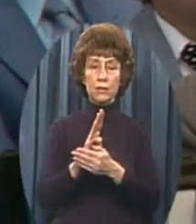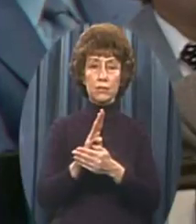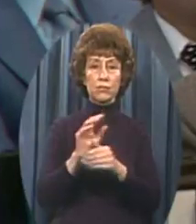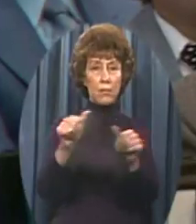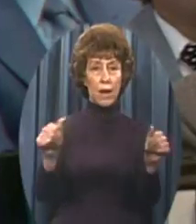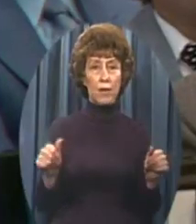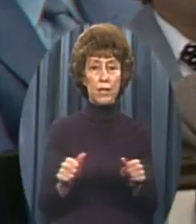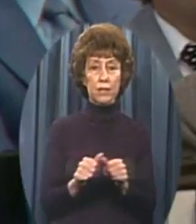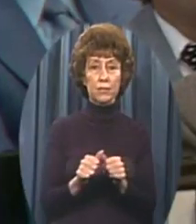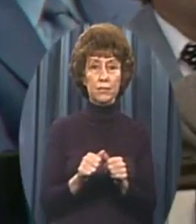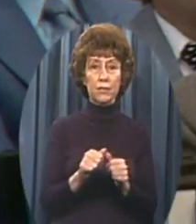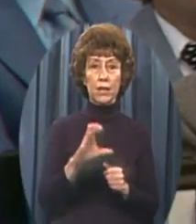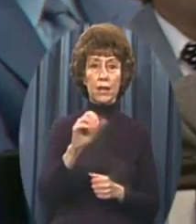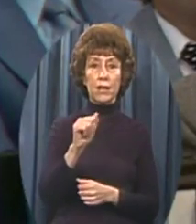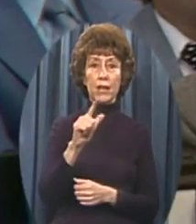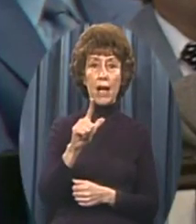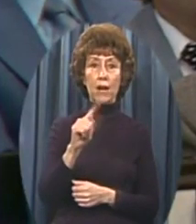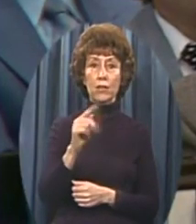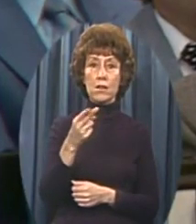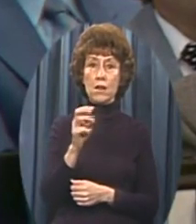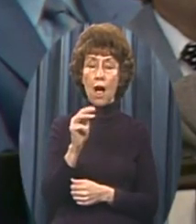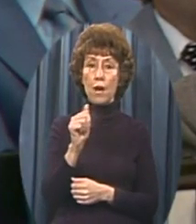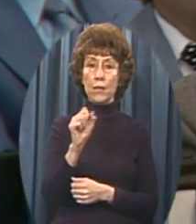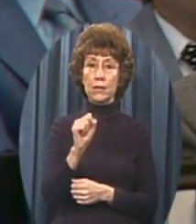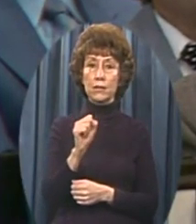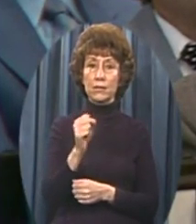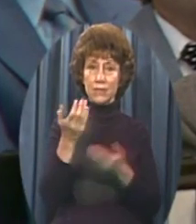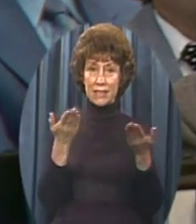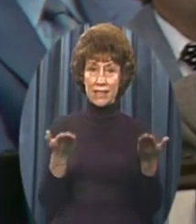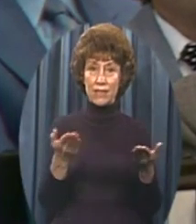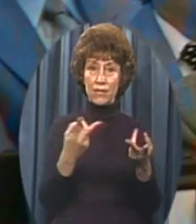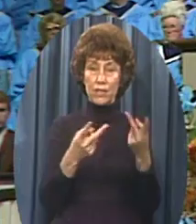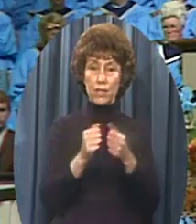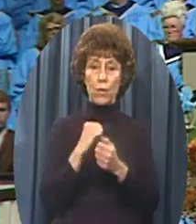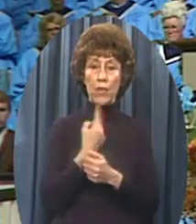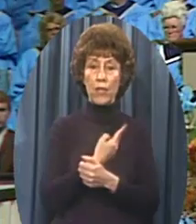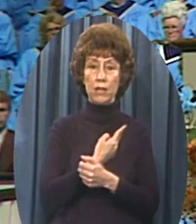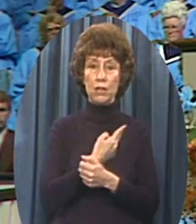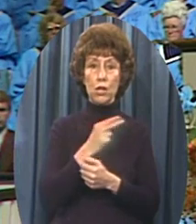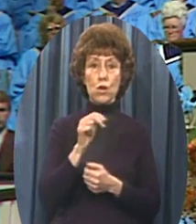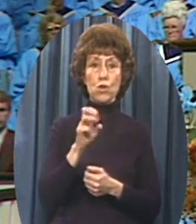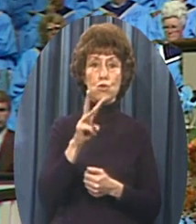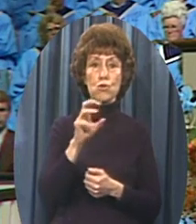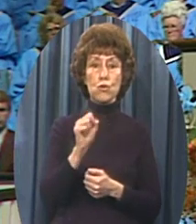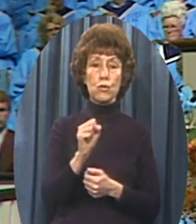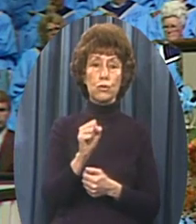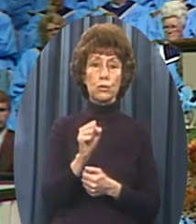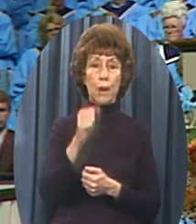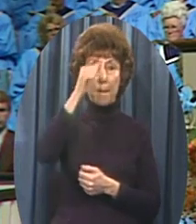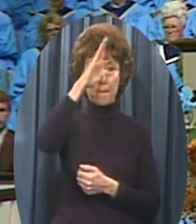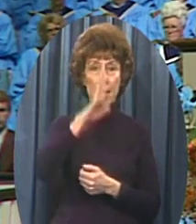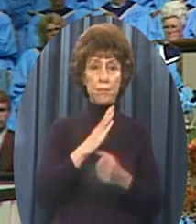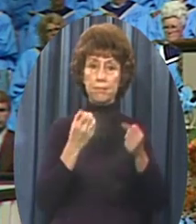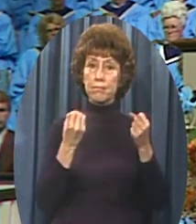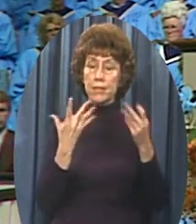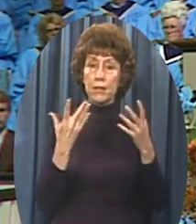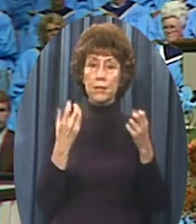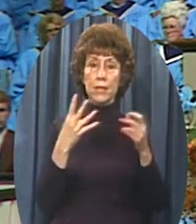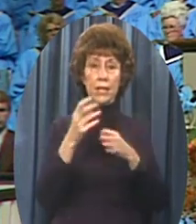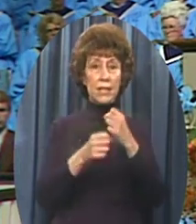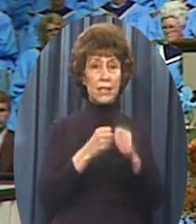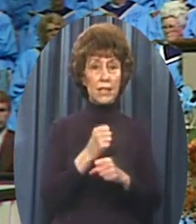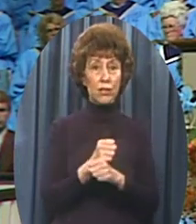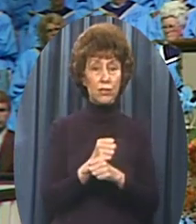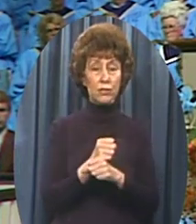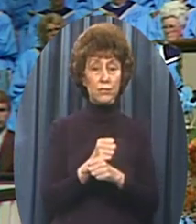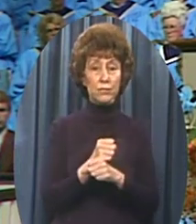here. Cal Thomas was an NBC newsman for years. And God just spoke to his heart that, you know, I'd like to spend the rest